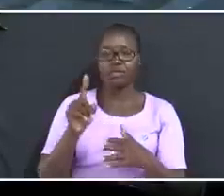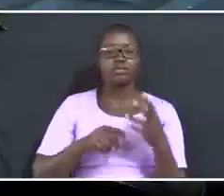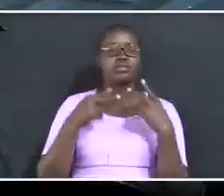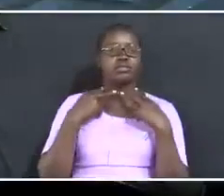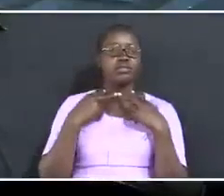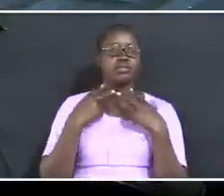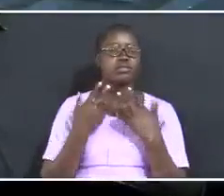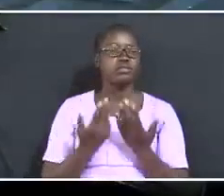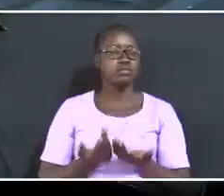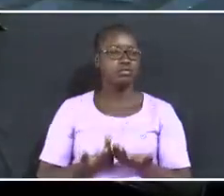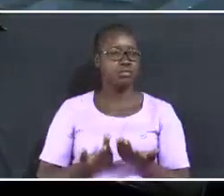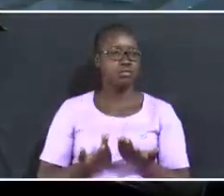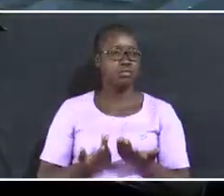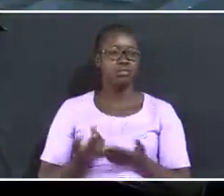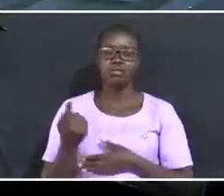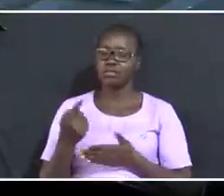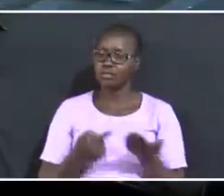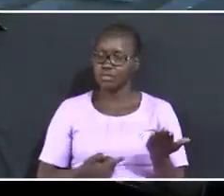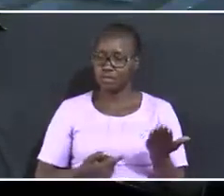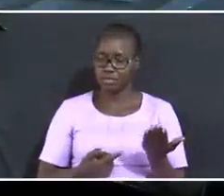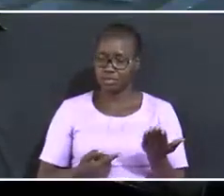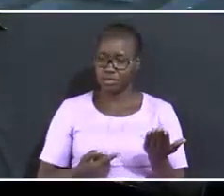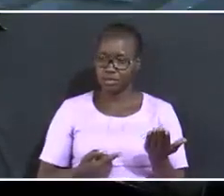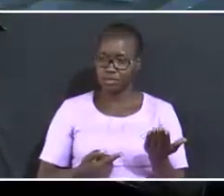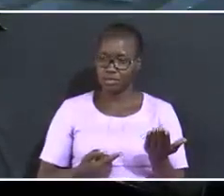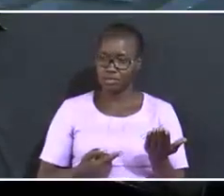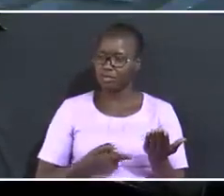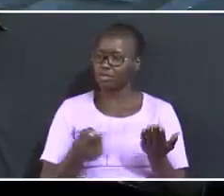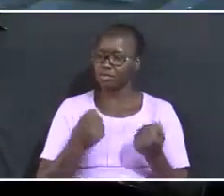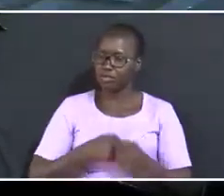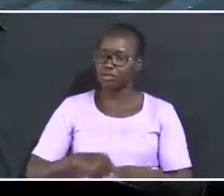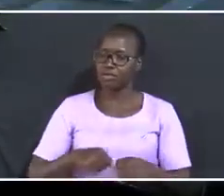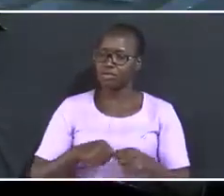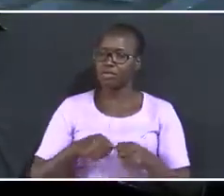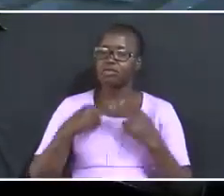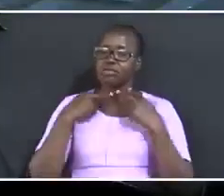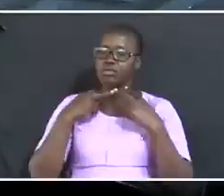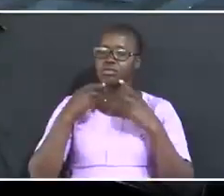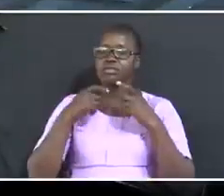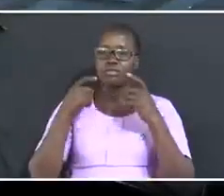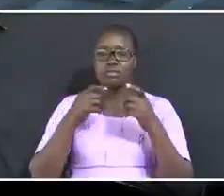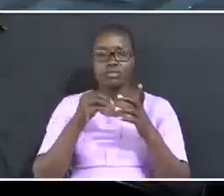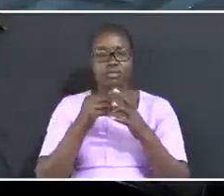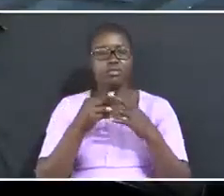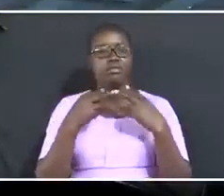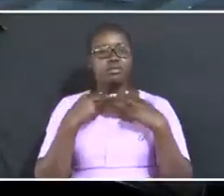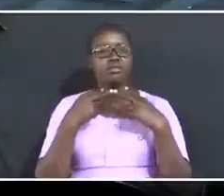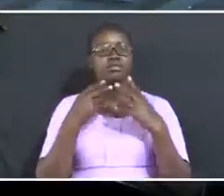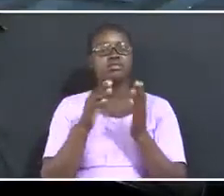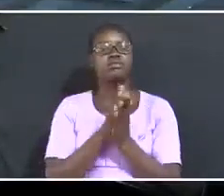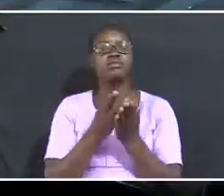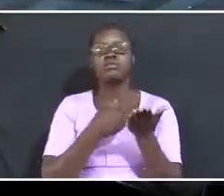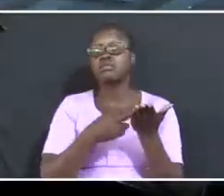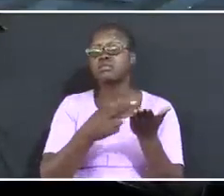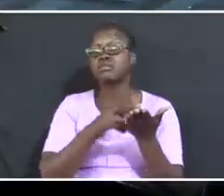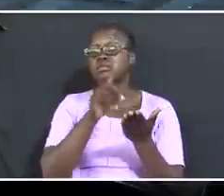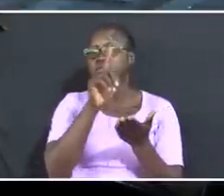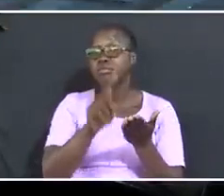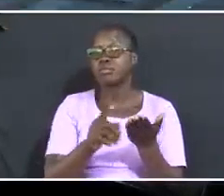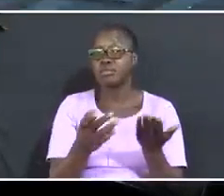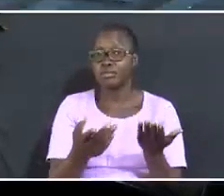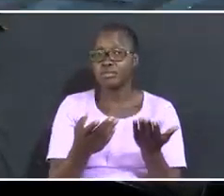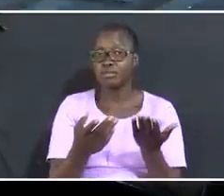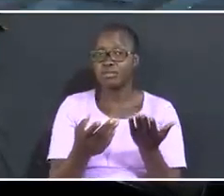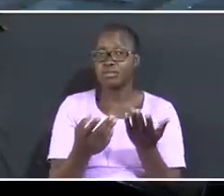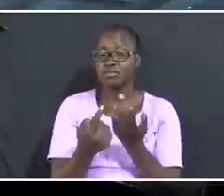slave? To what? Are you a slave to sin or a slave to righteousness? Those